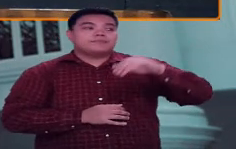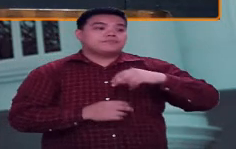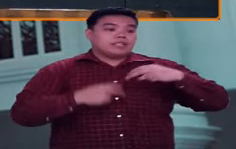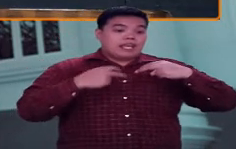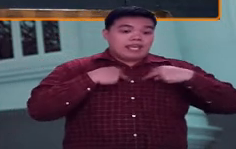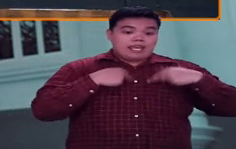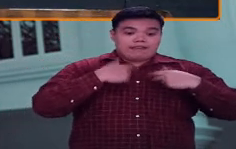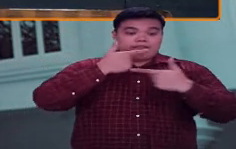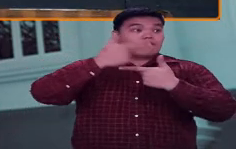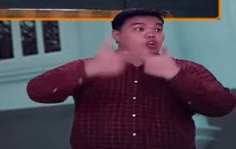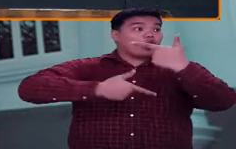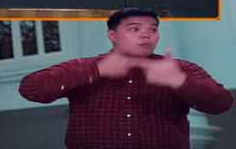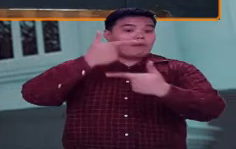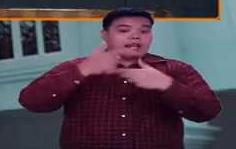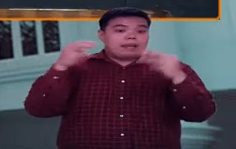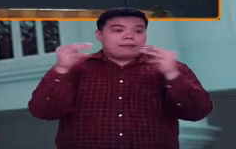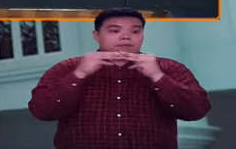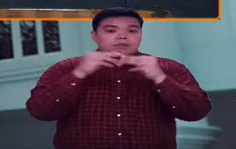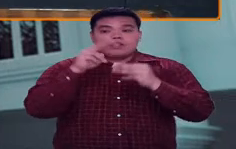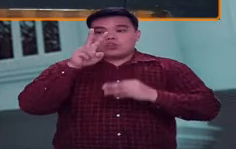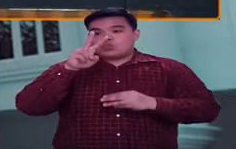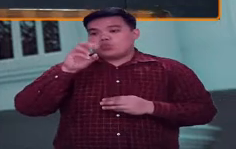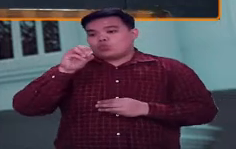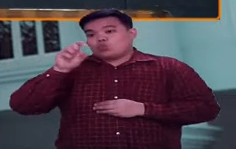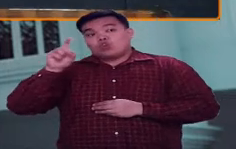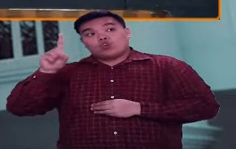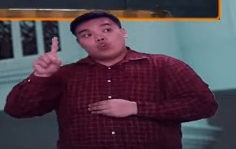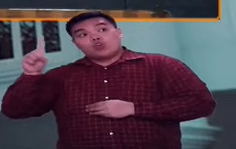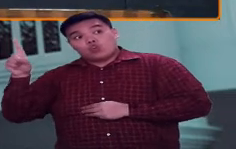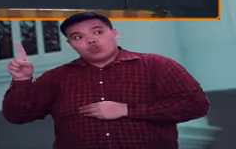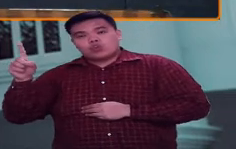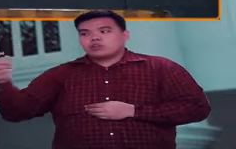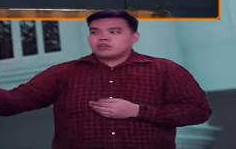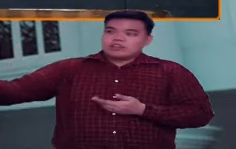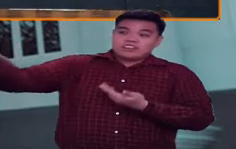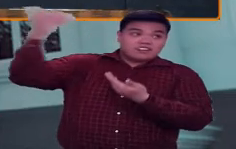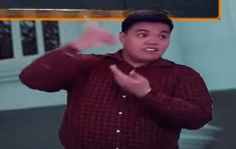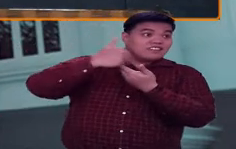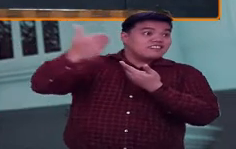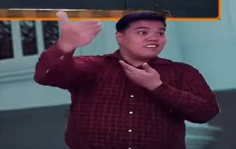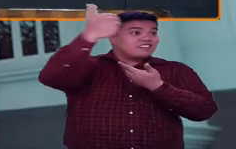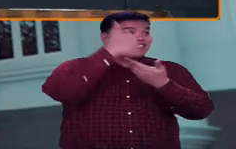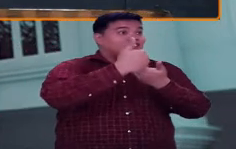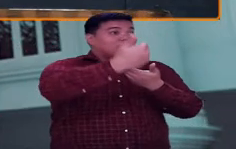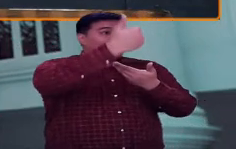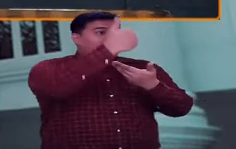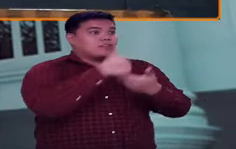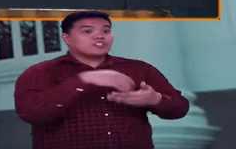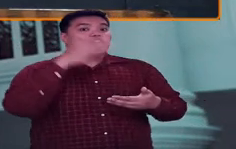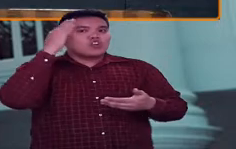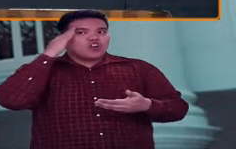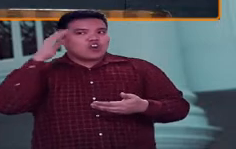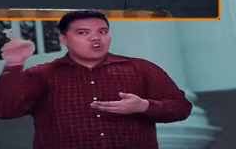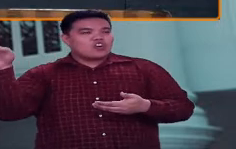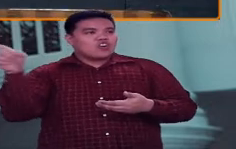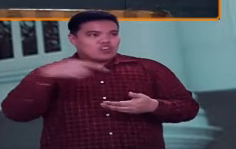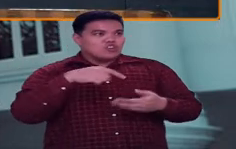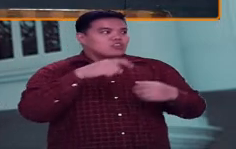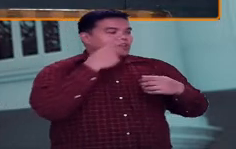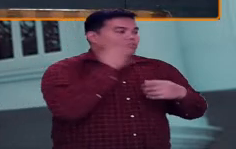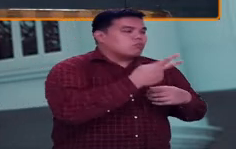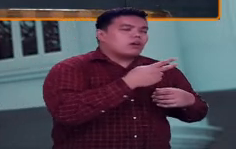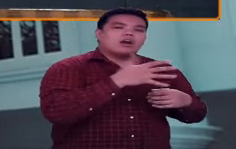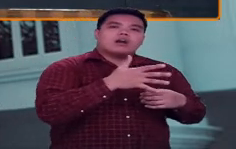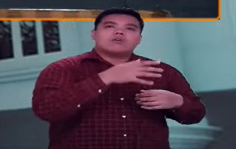had the global meeting here in 2011, we brought people from around the world. Why? We wanted them to catch your